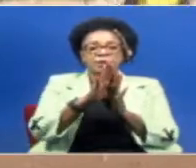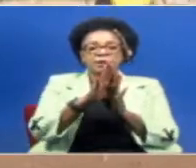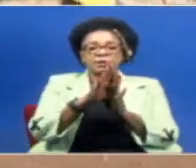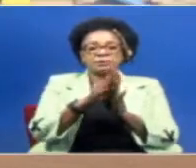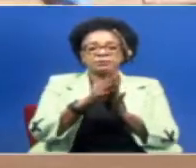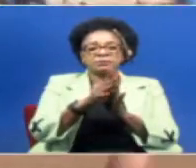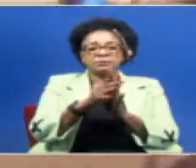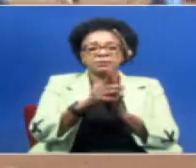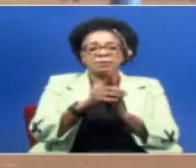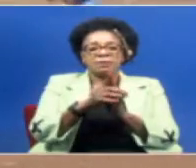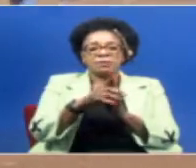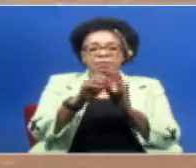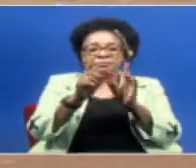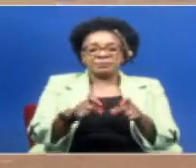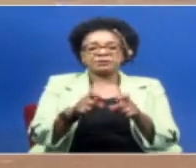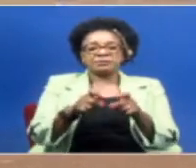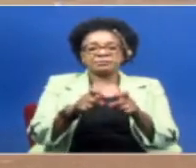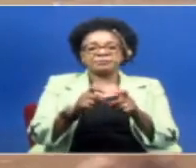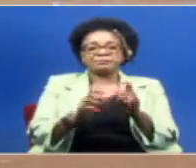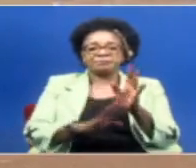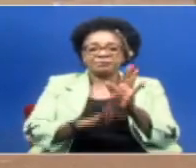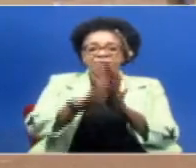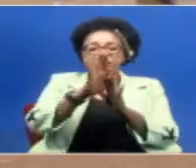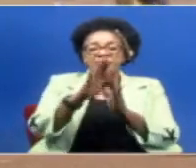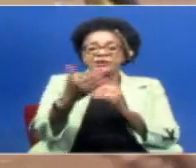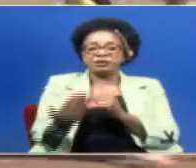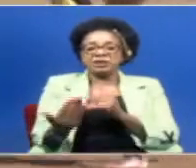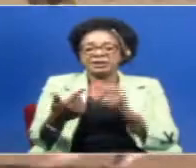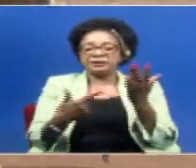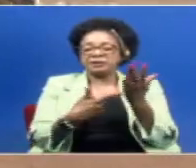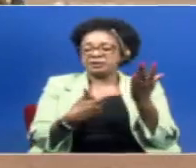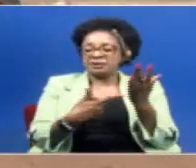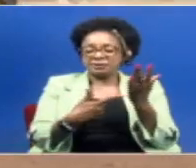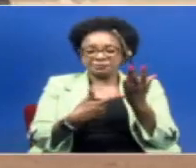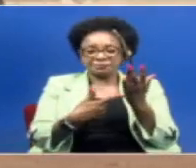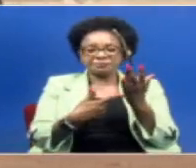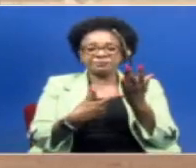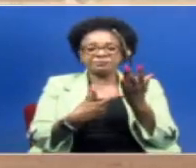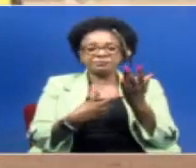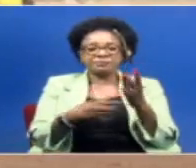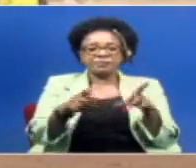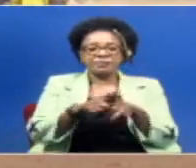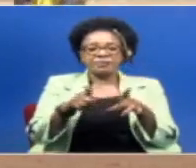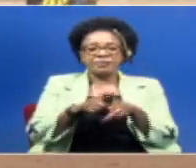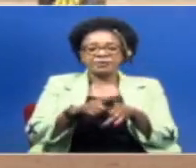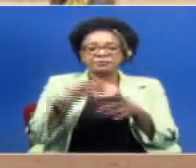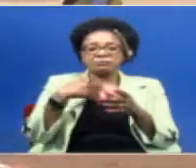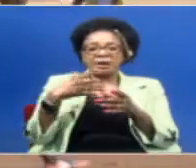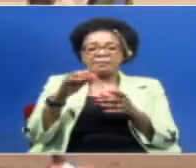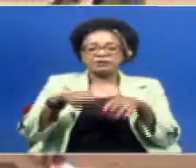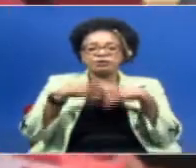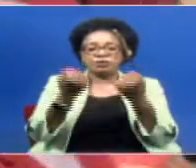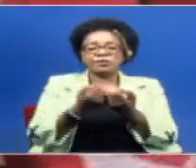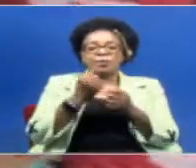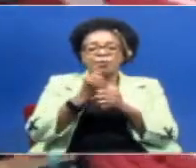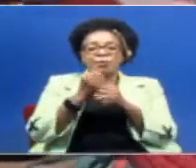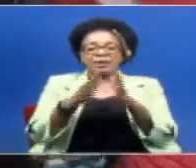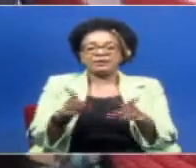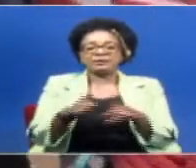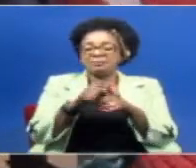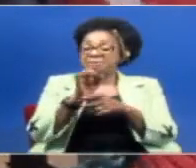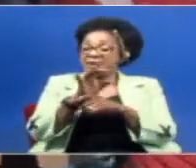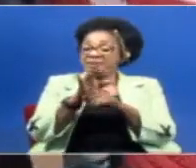to develop the kid in terms of technically, tactically, and as I mentioned that I'm a social worker and also a counselor. So you find that